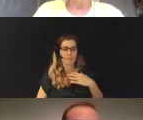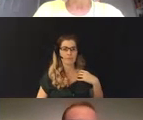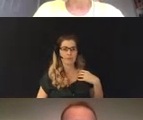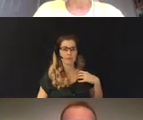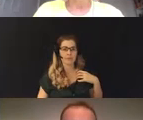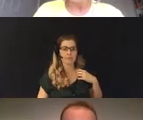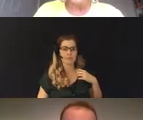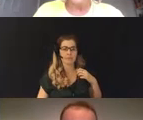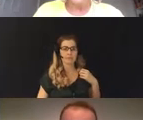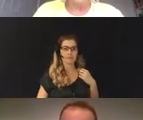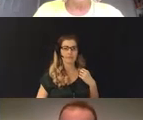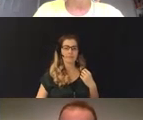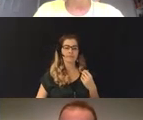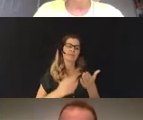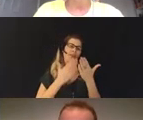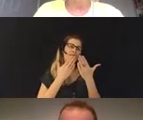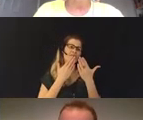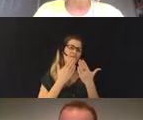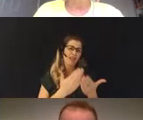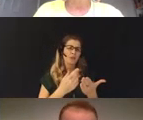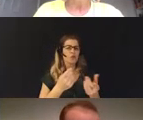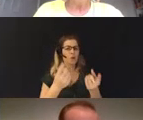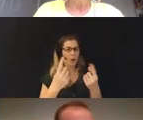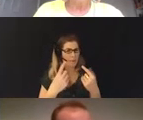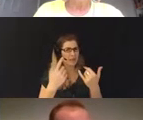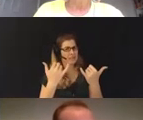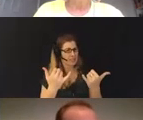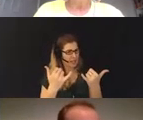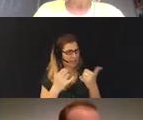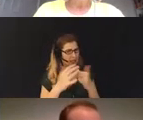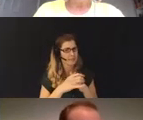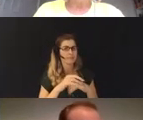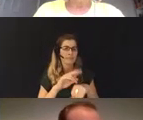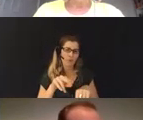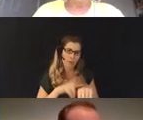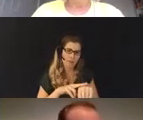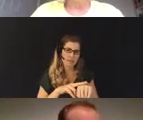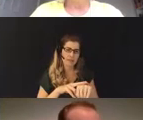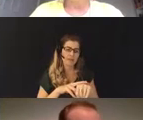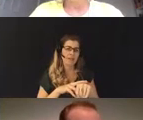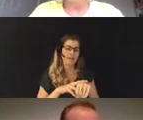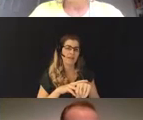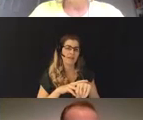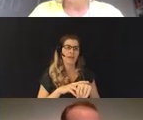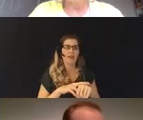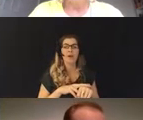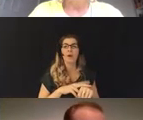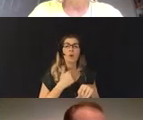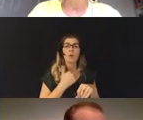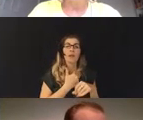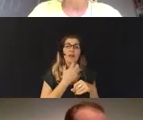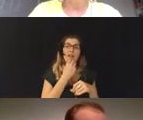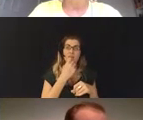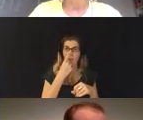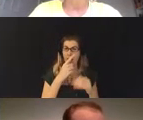ahead and thank you for attending today's session, of course. We'd love for you to go ahead and fill out that poll